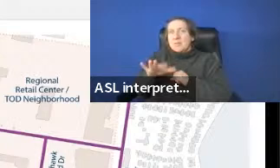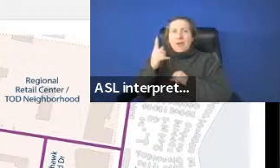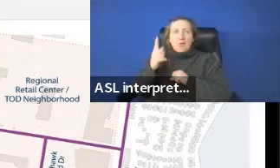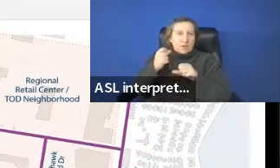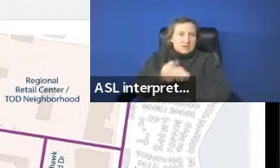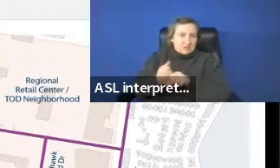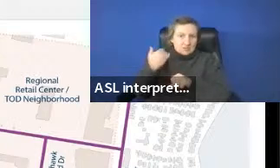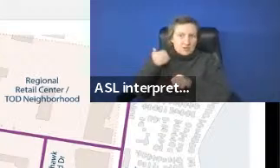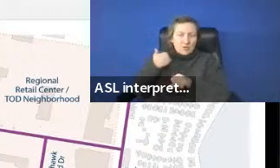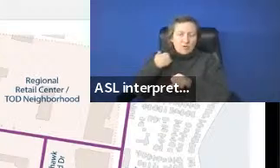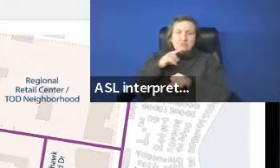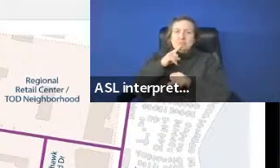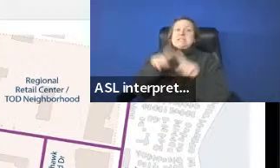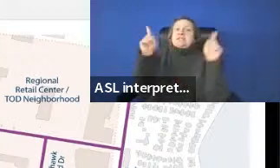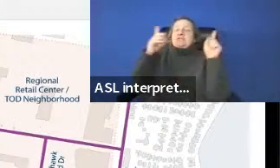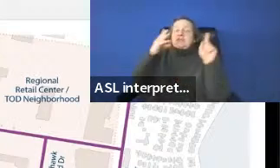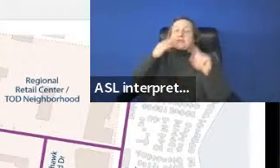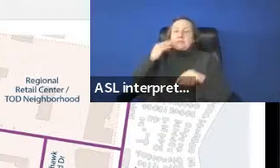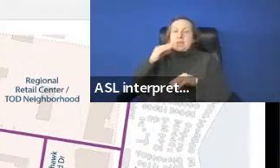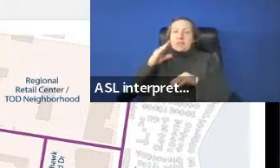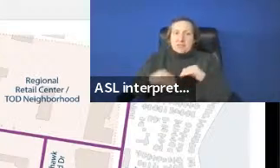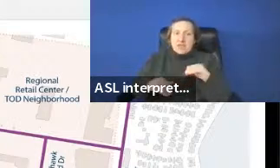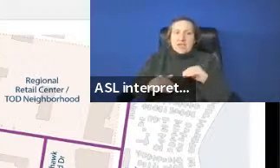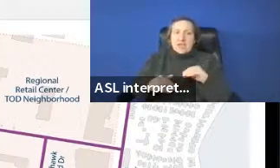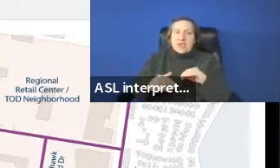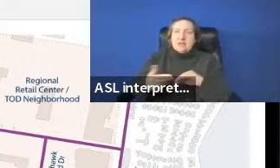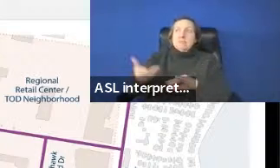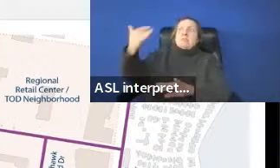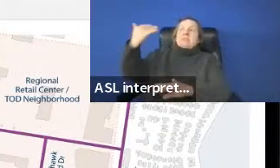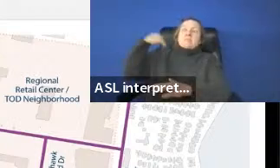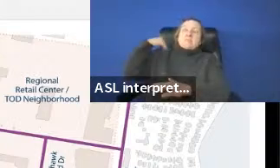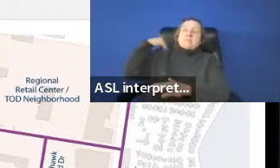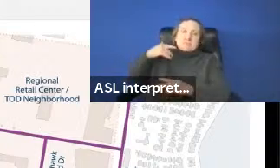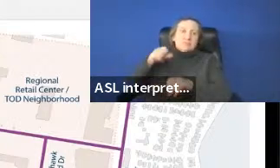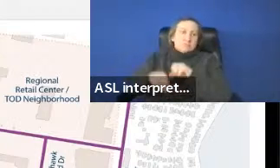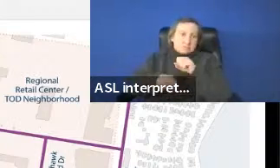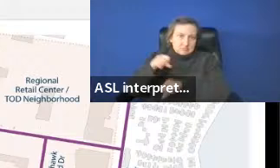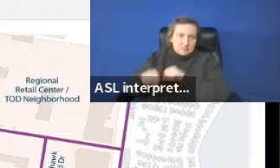it is quite a different experience than having ridden it in the years past.